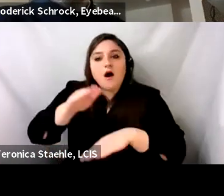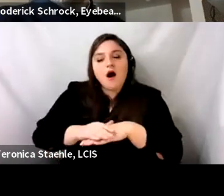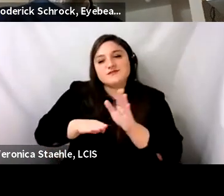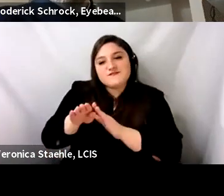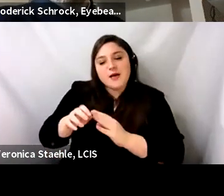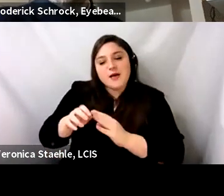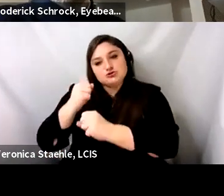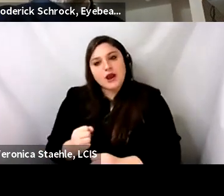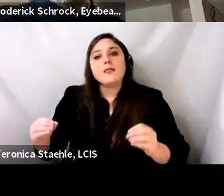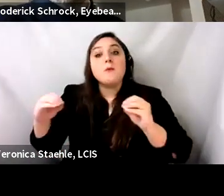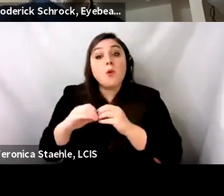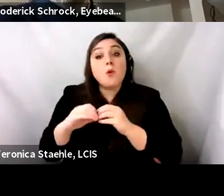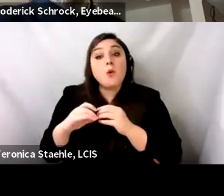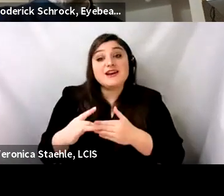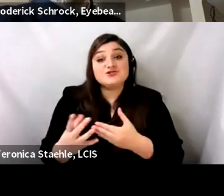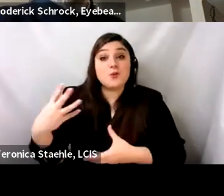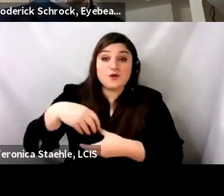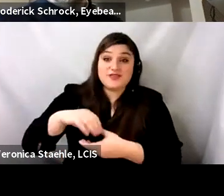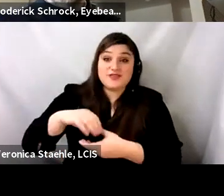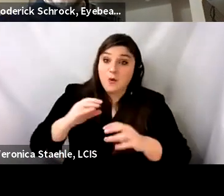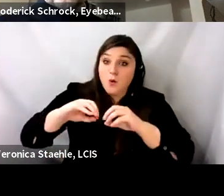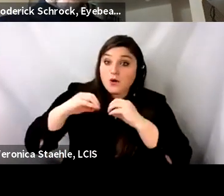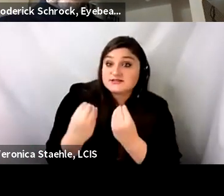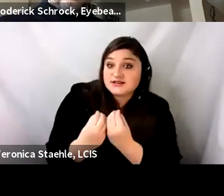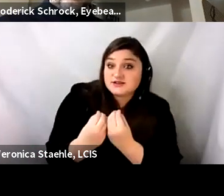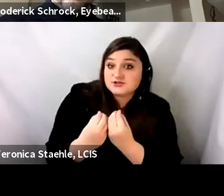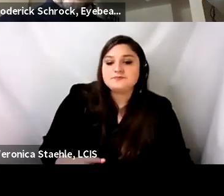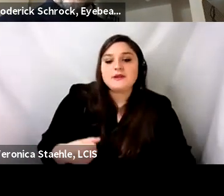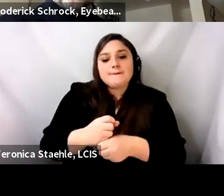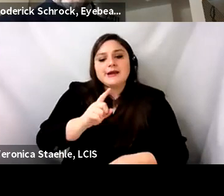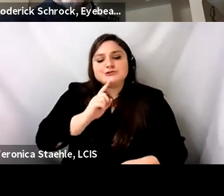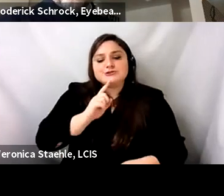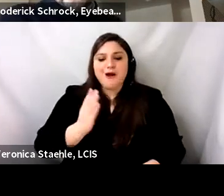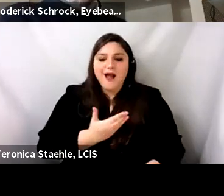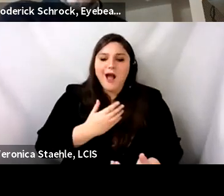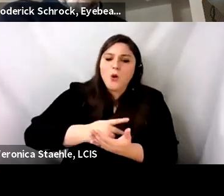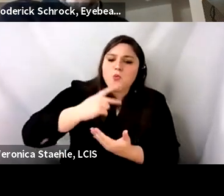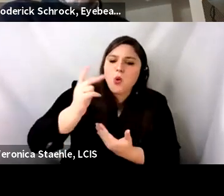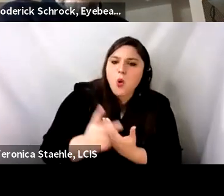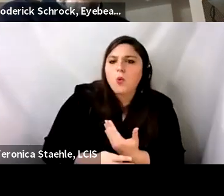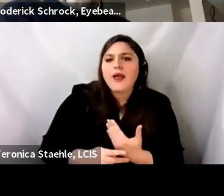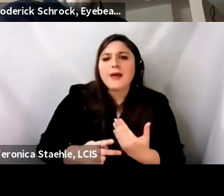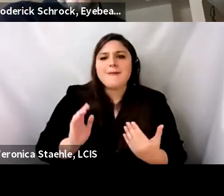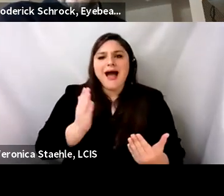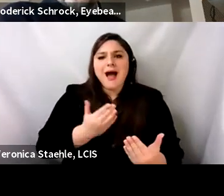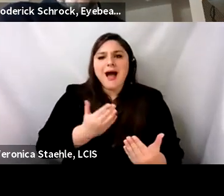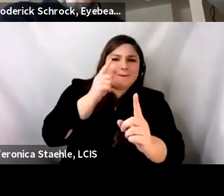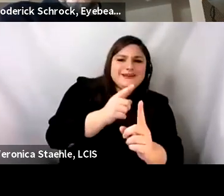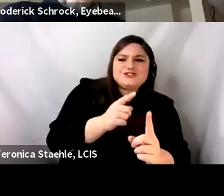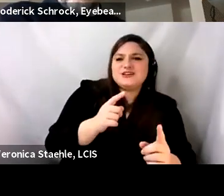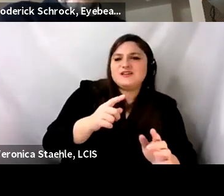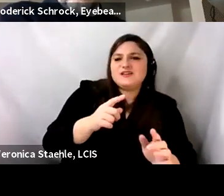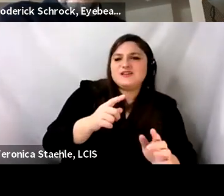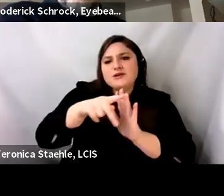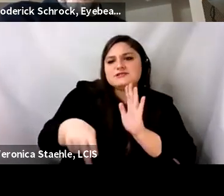projects and this direct service, while also being having spaces to really talk about the mission, the principles of El Puente,